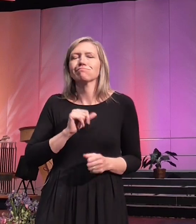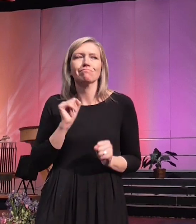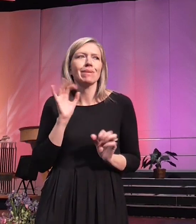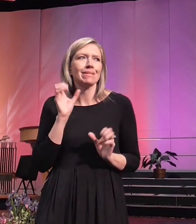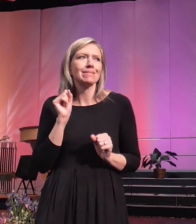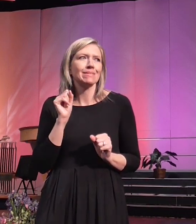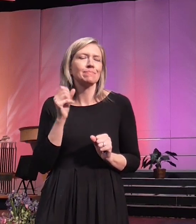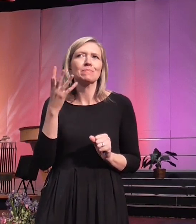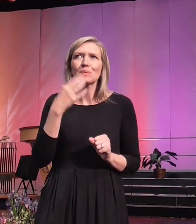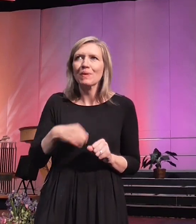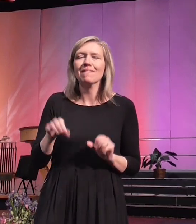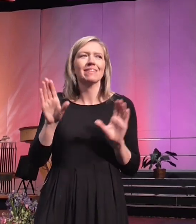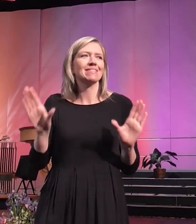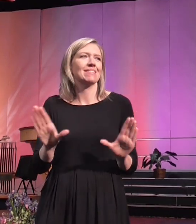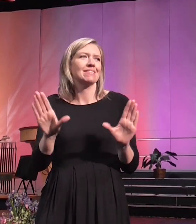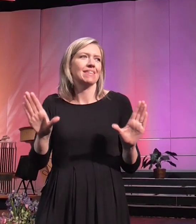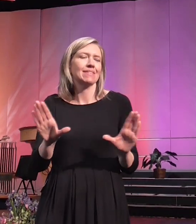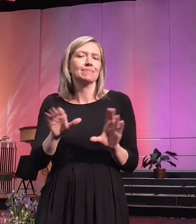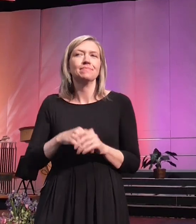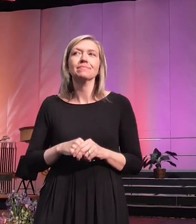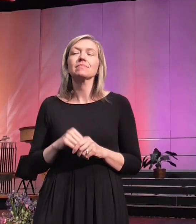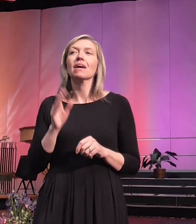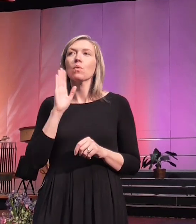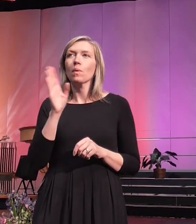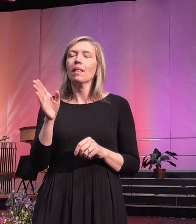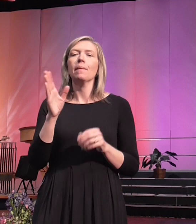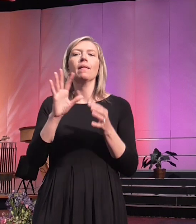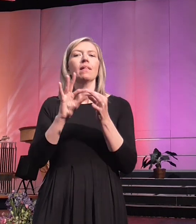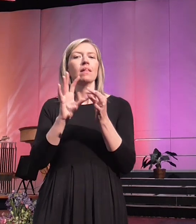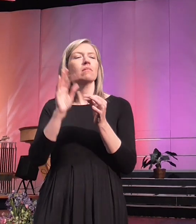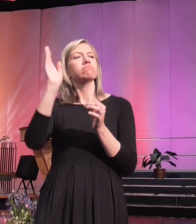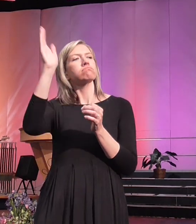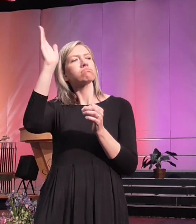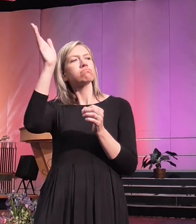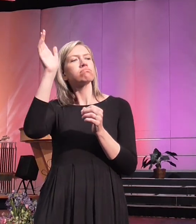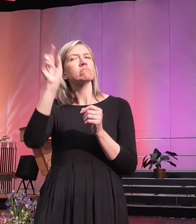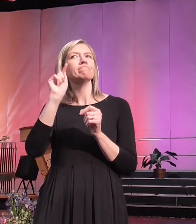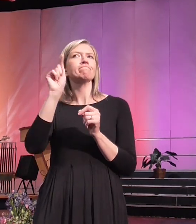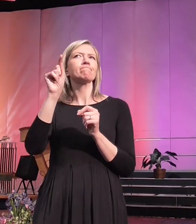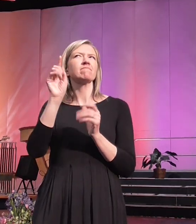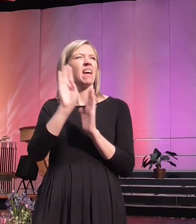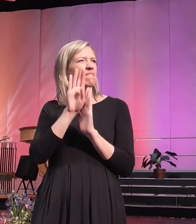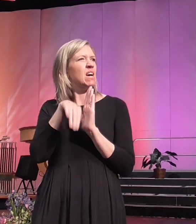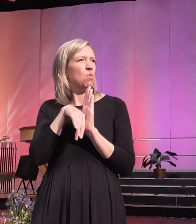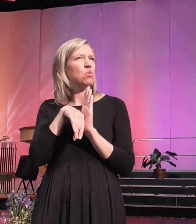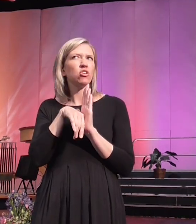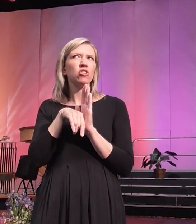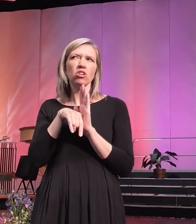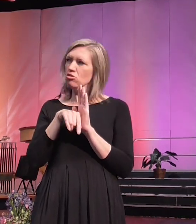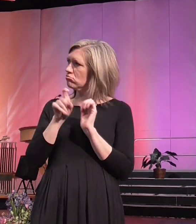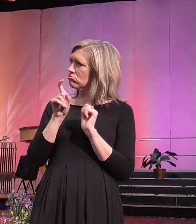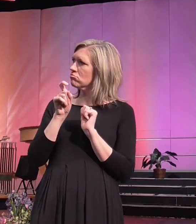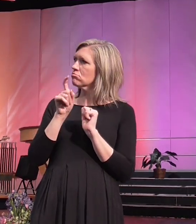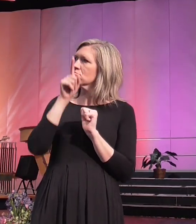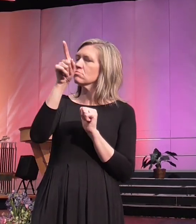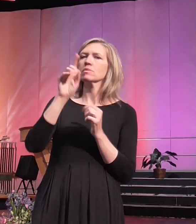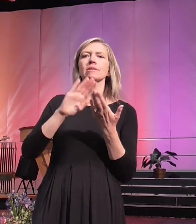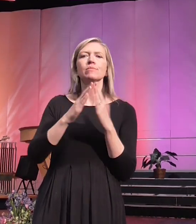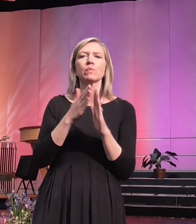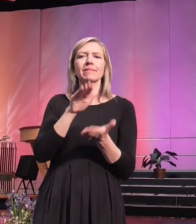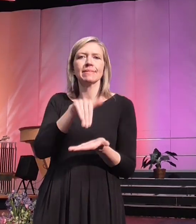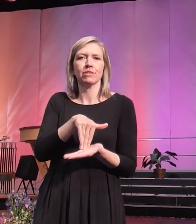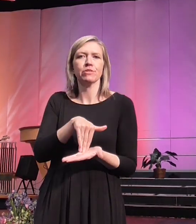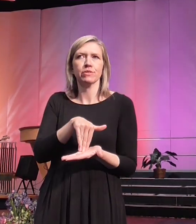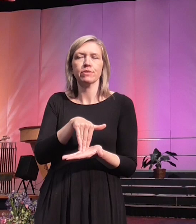amazing start to a beautiful Sunday. I will be speaking in about a half an hour over there in the community